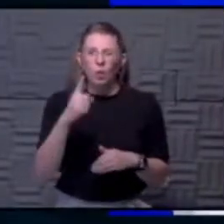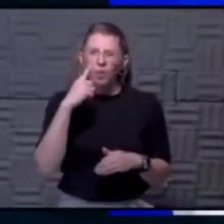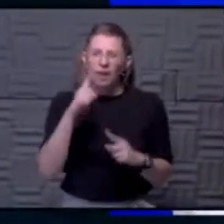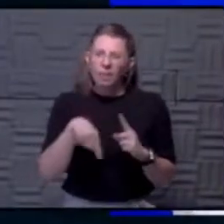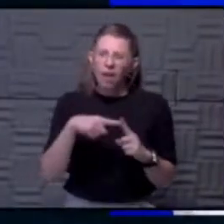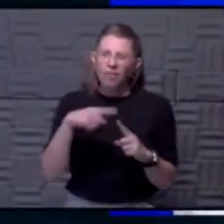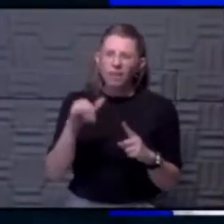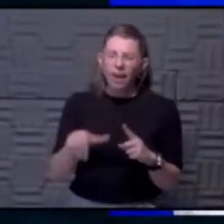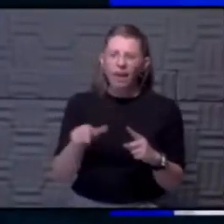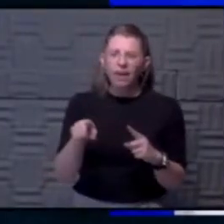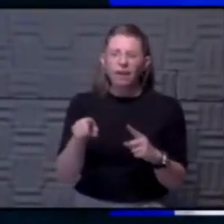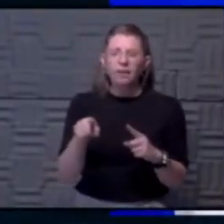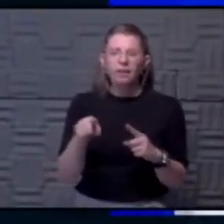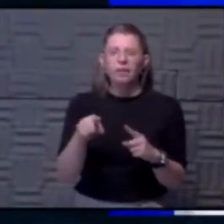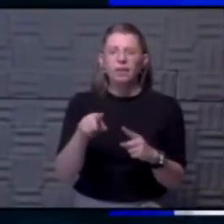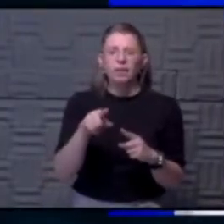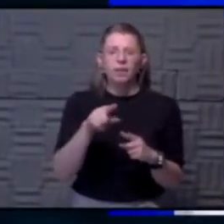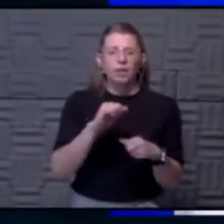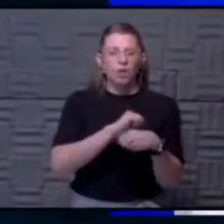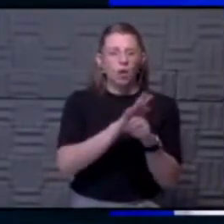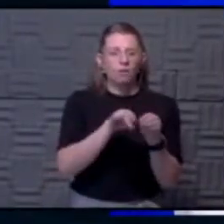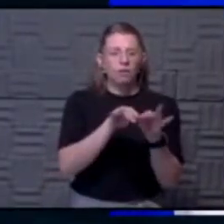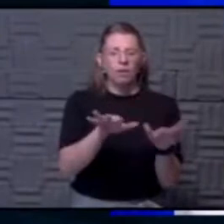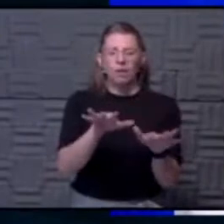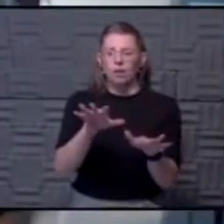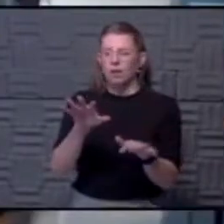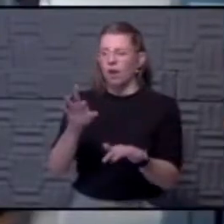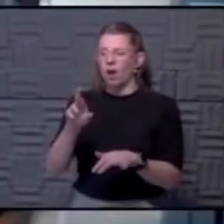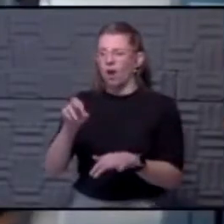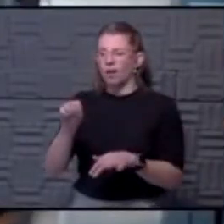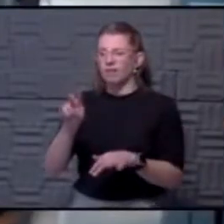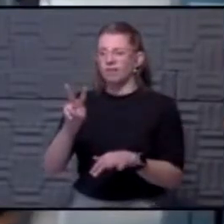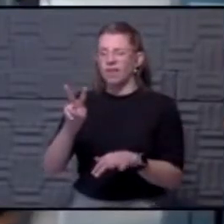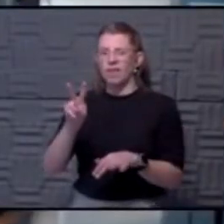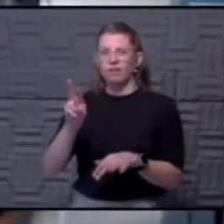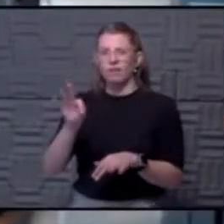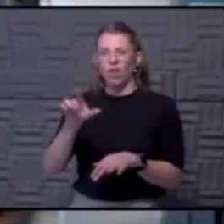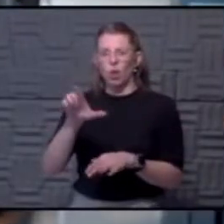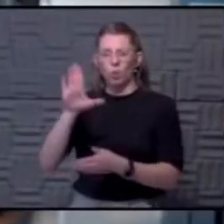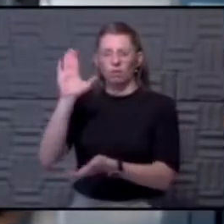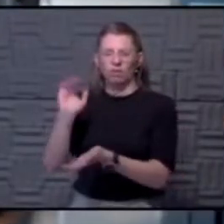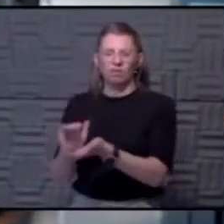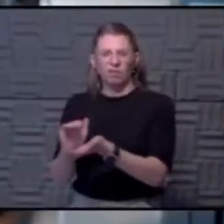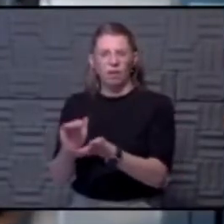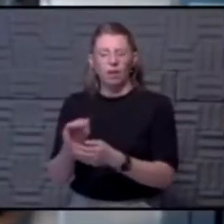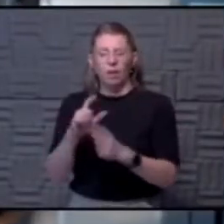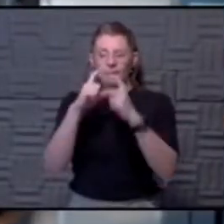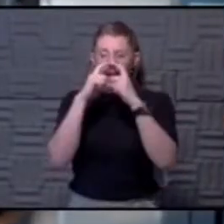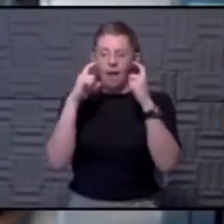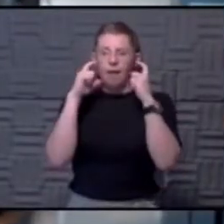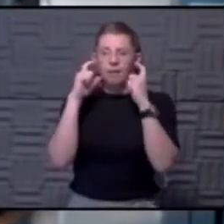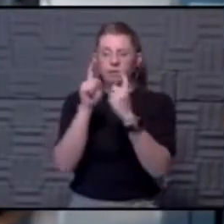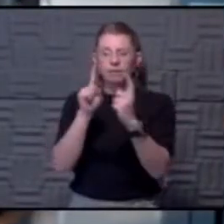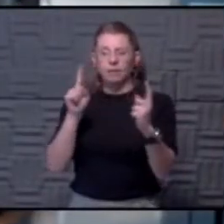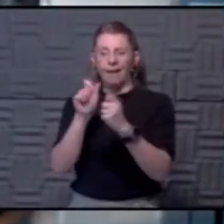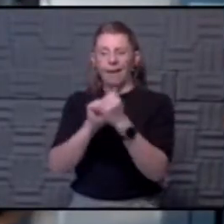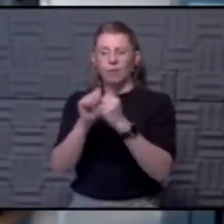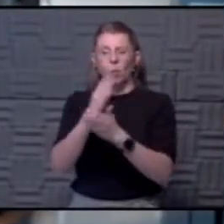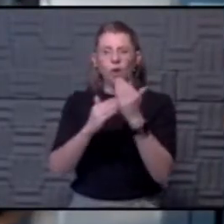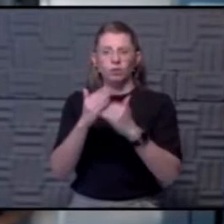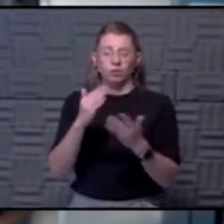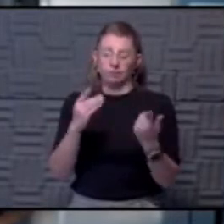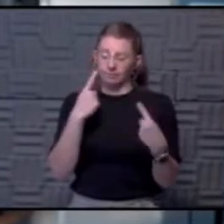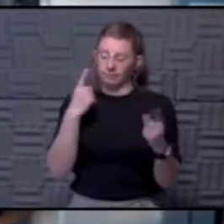influenza and RSV? Well, to your point, Steve, the masks and distancing and hand washing and those kind of things